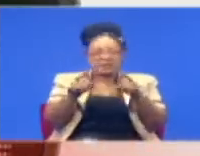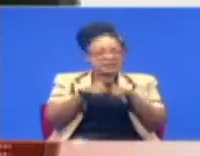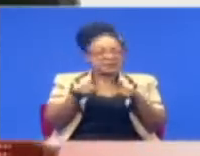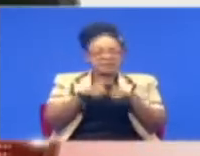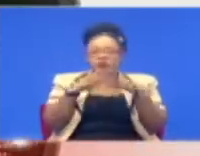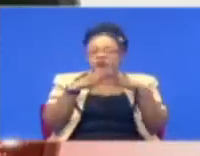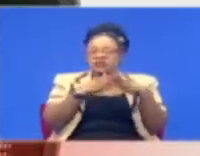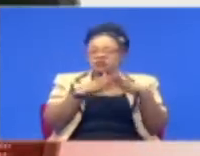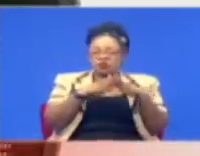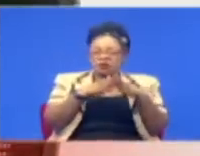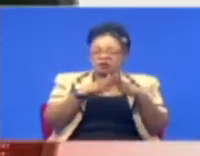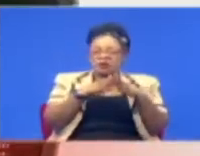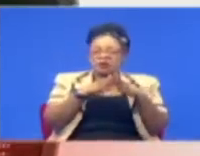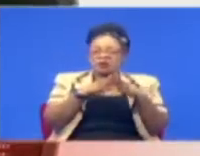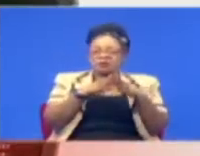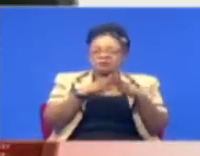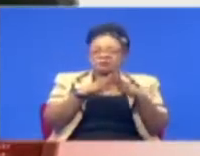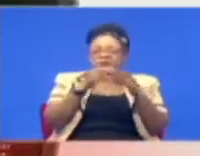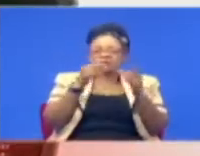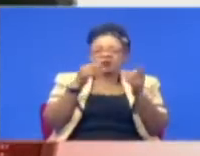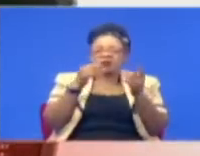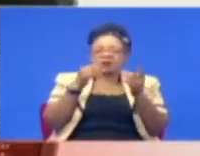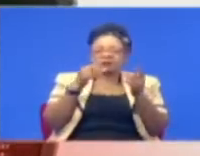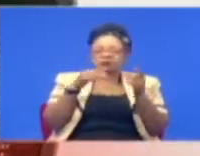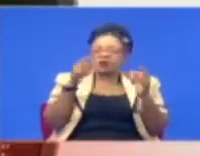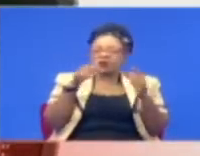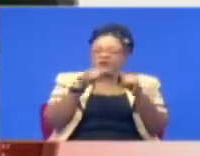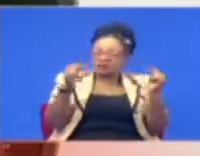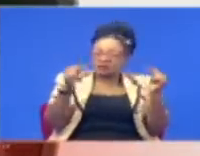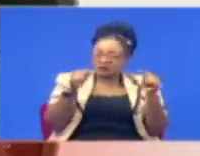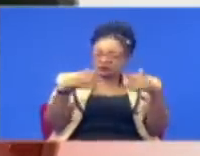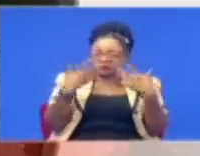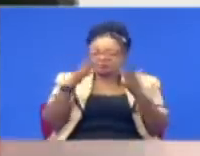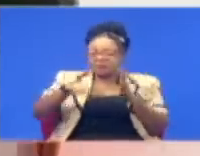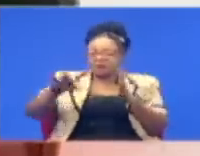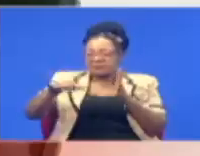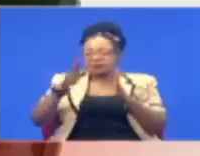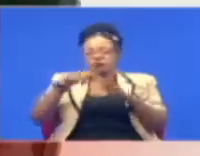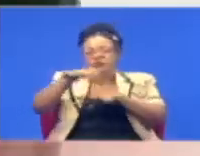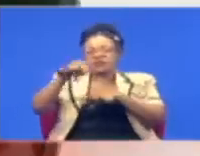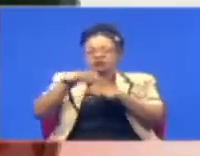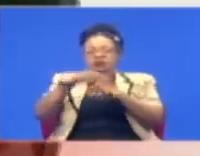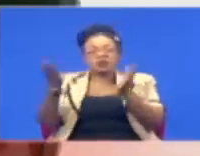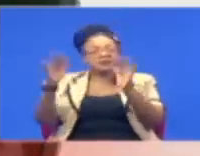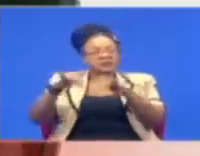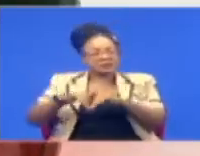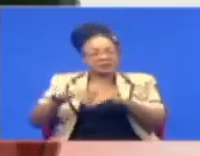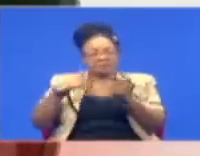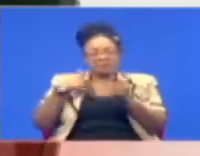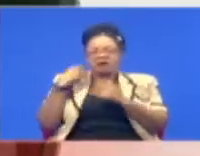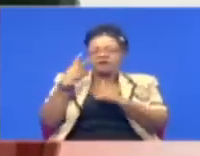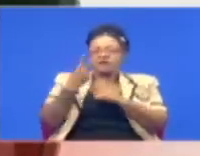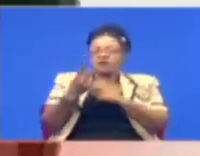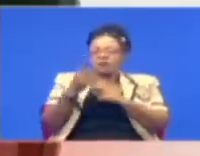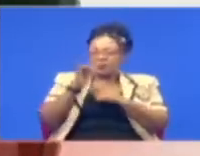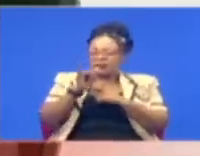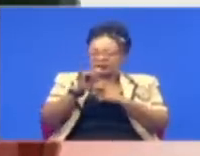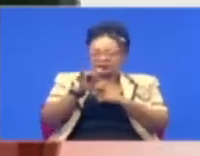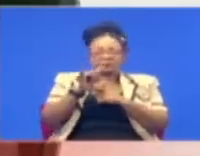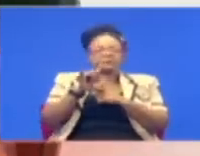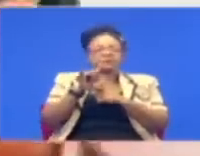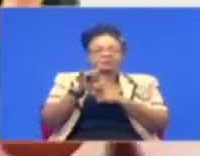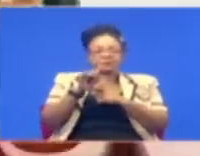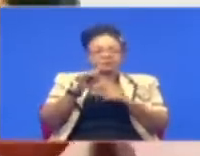sexual offenses. Parliament or National Assembly, in my view, is perfectly entitled to